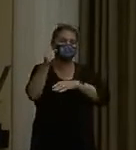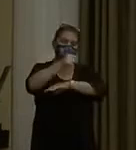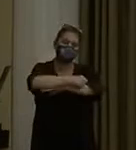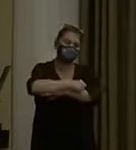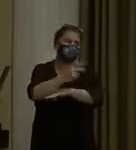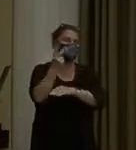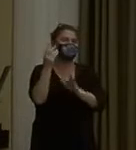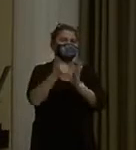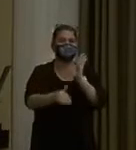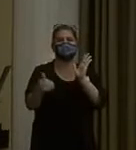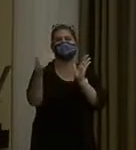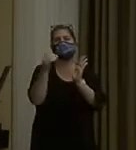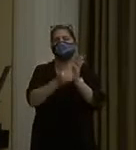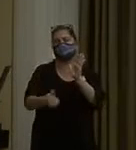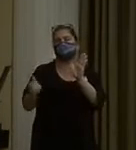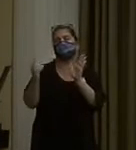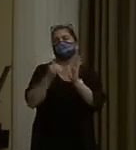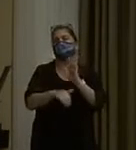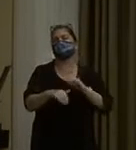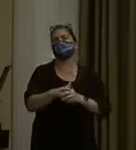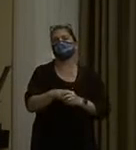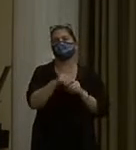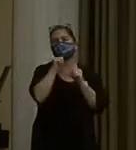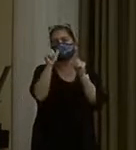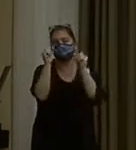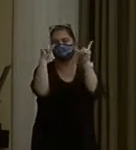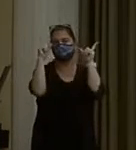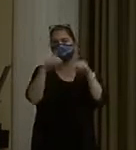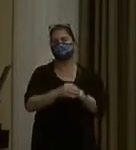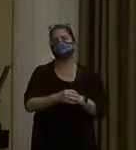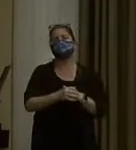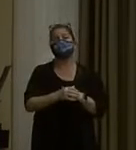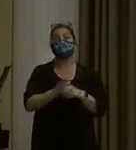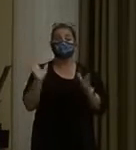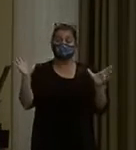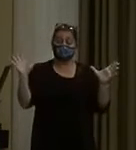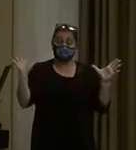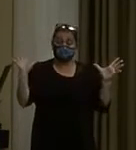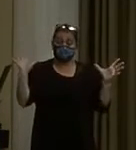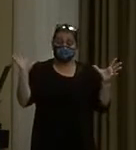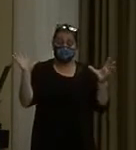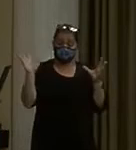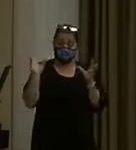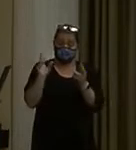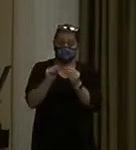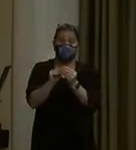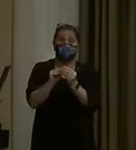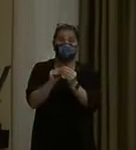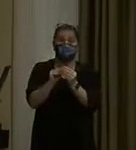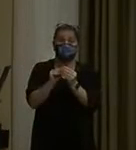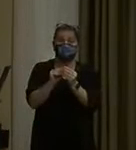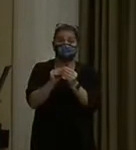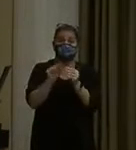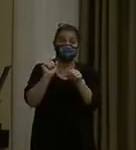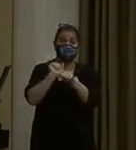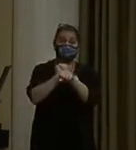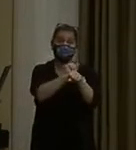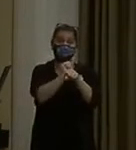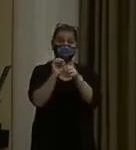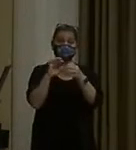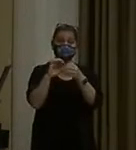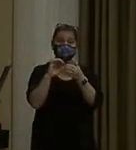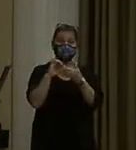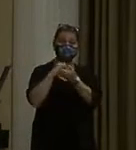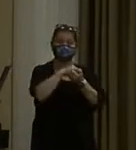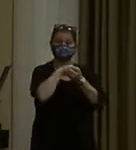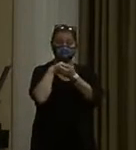used again and again, right? It's not surprising. And collectively now, they have come and worked in tandem to